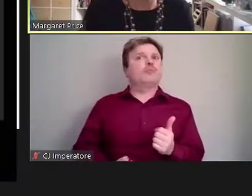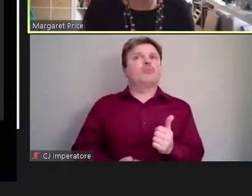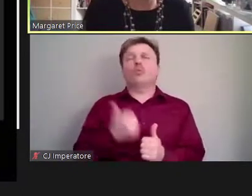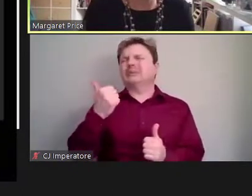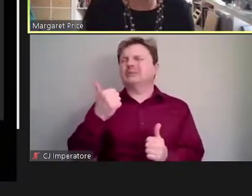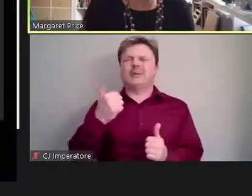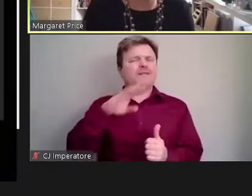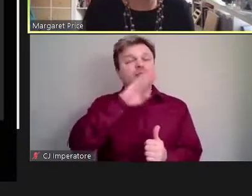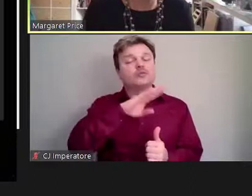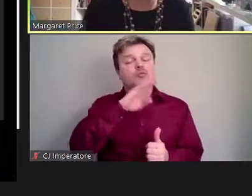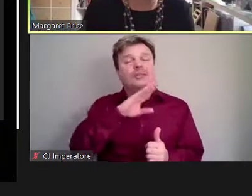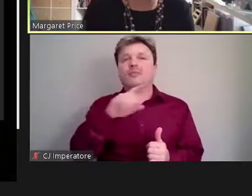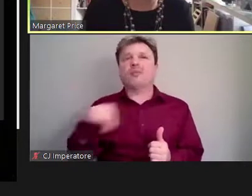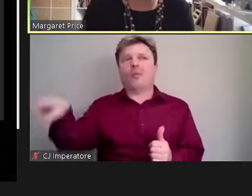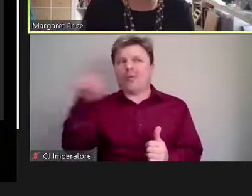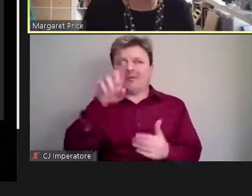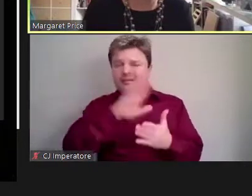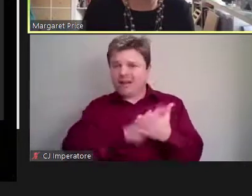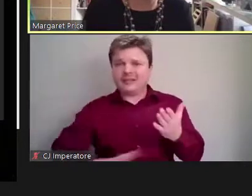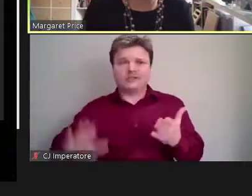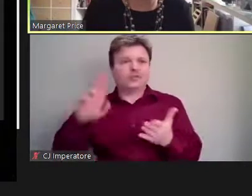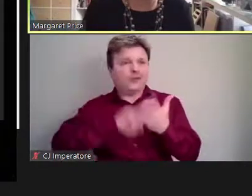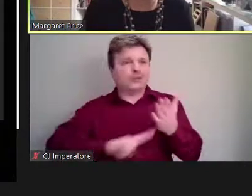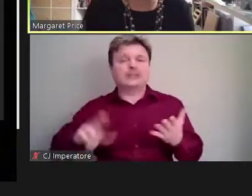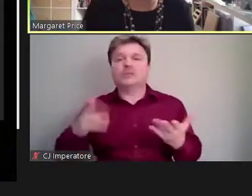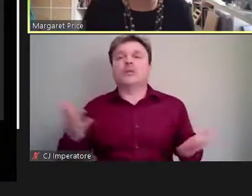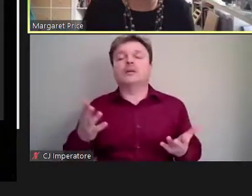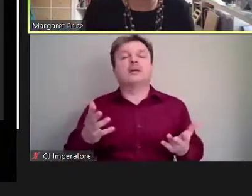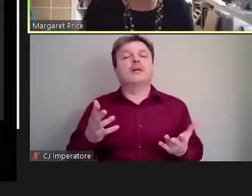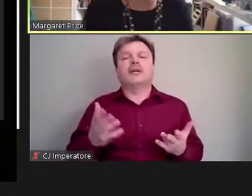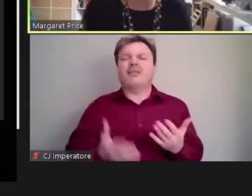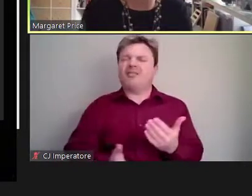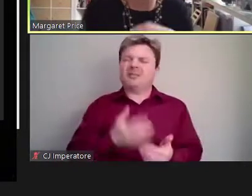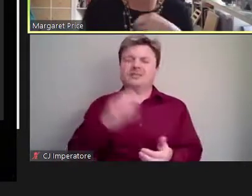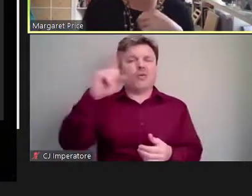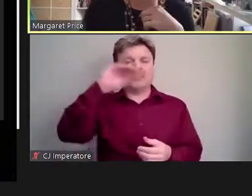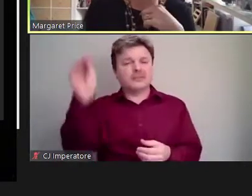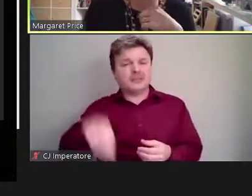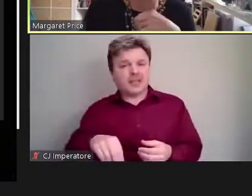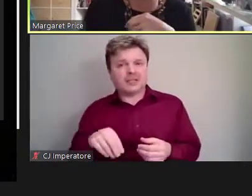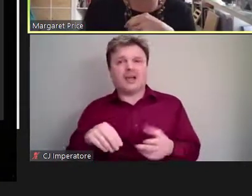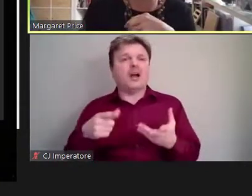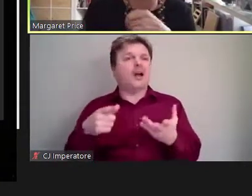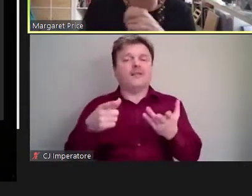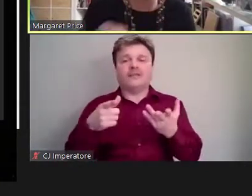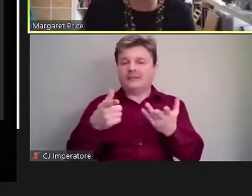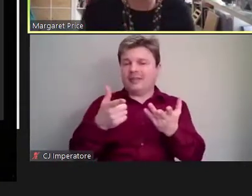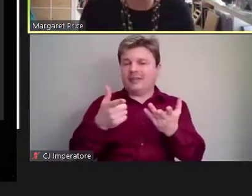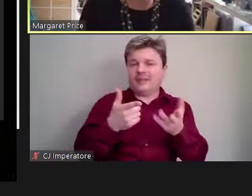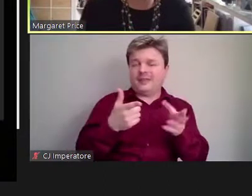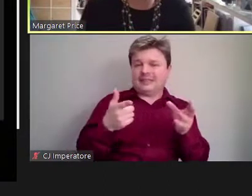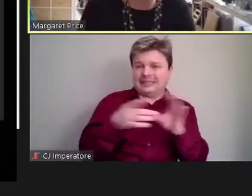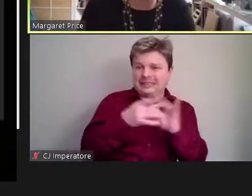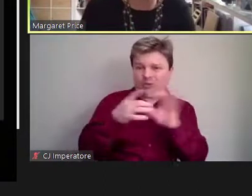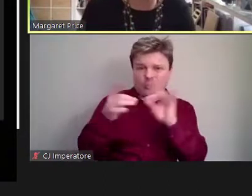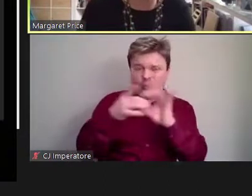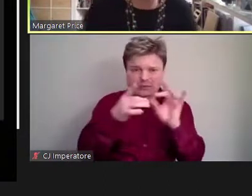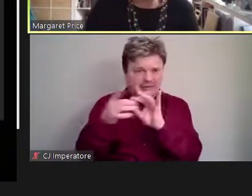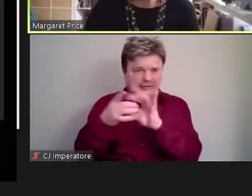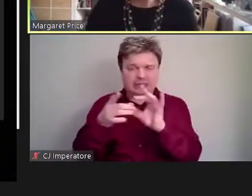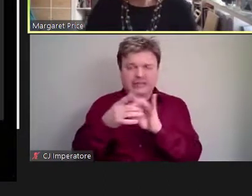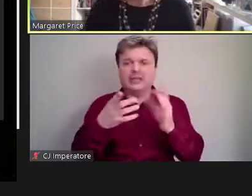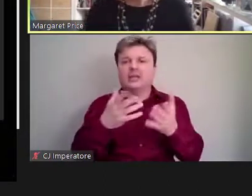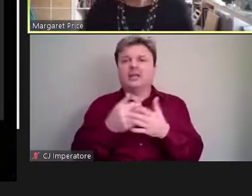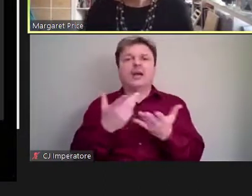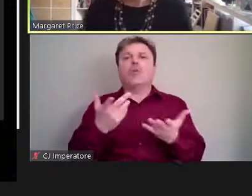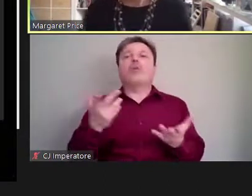is that almost all of the discourse that is available to us has to do with the ways that we are in competition